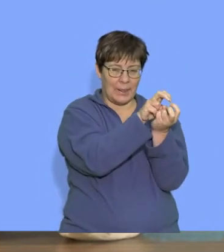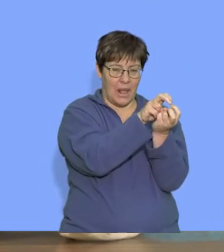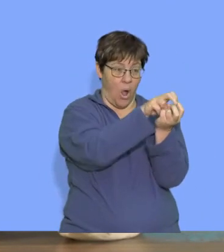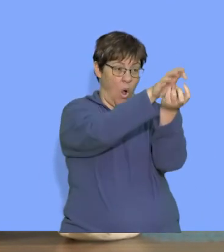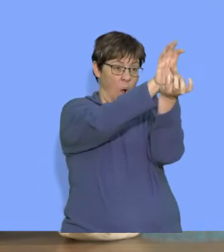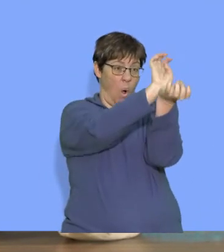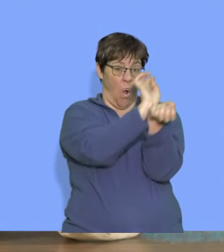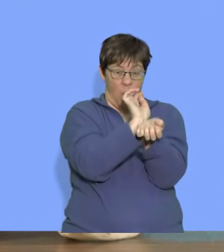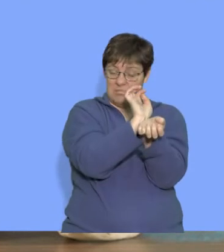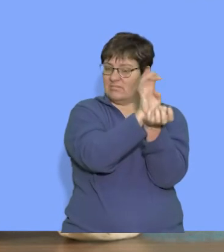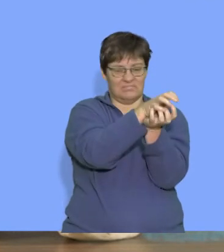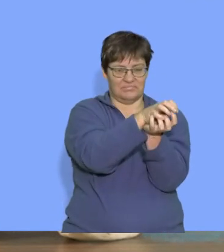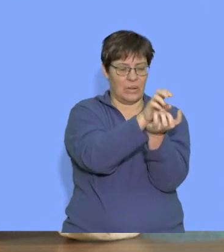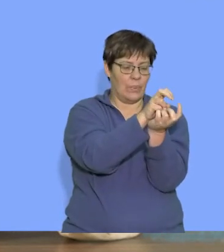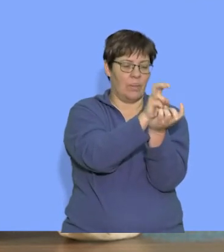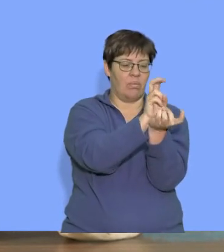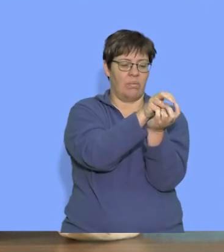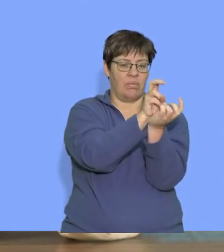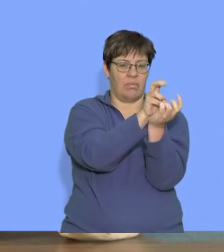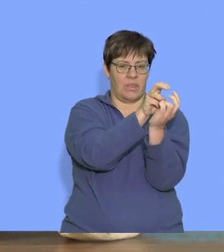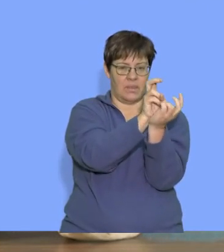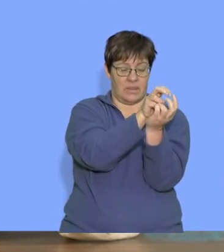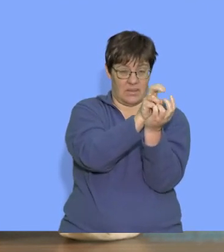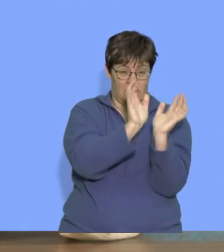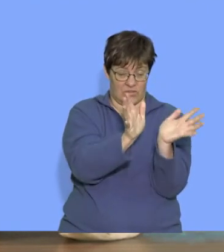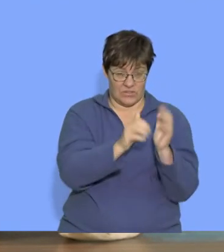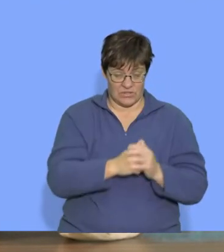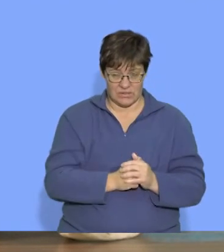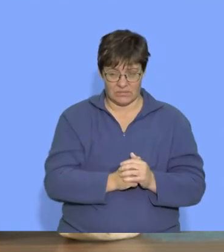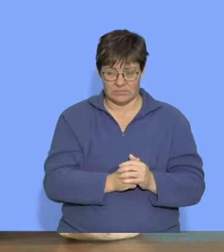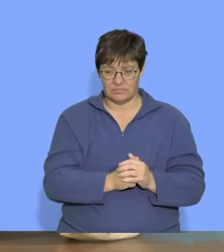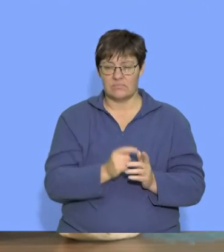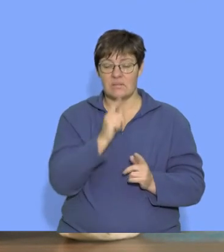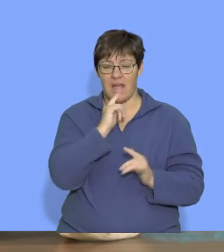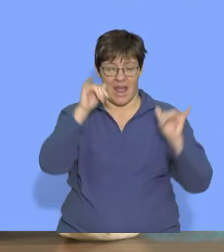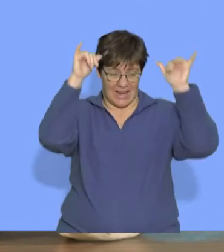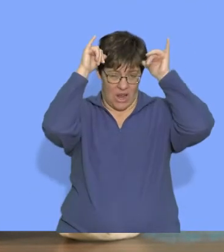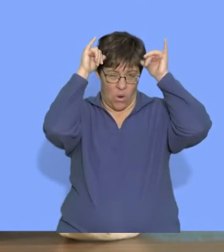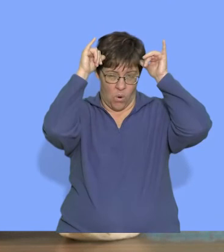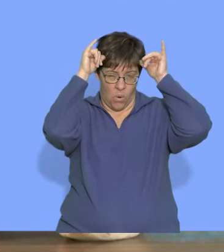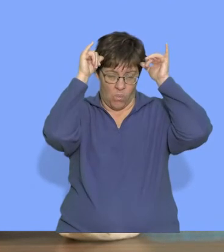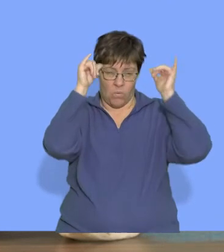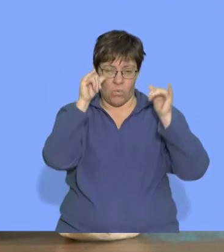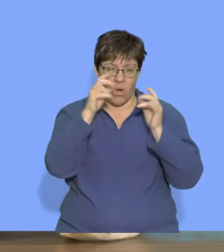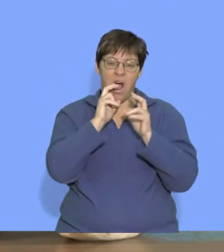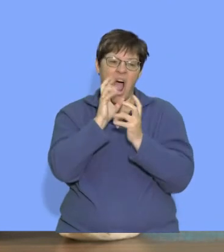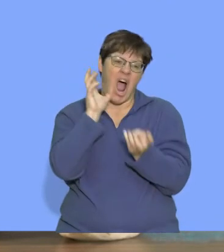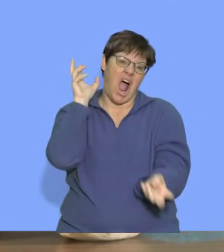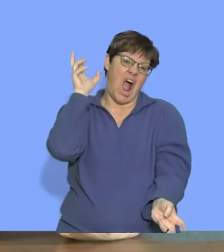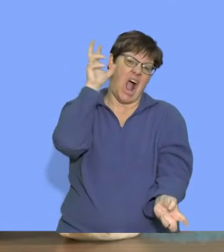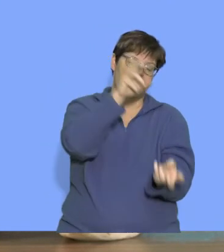jaw size does not necessarily open significantly wider. We also know that cows do not open their